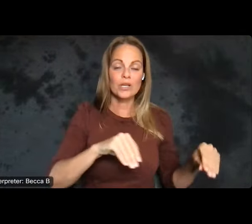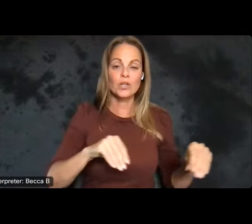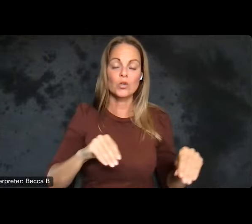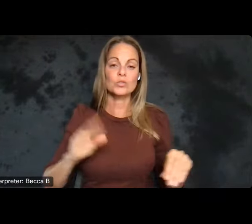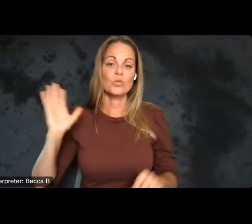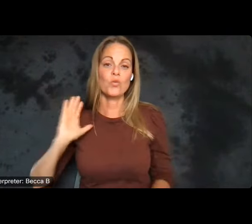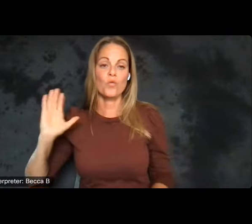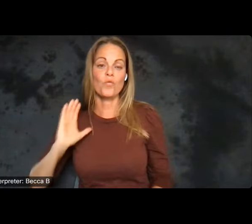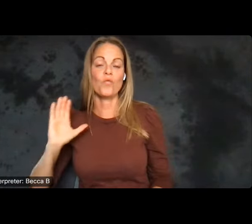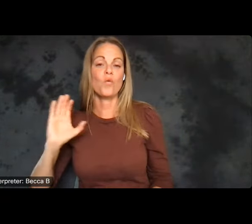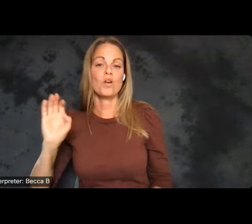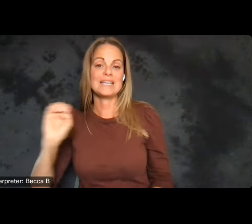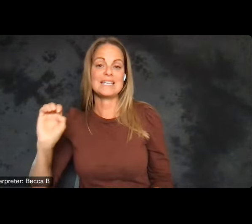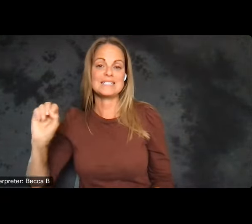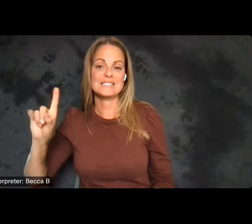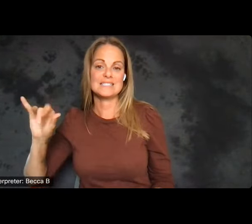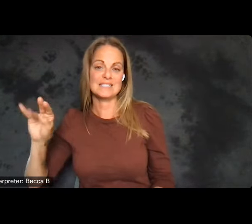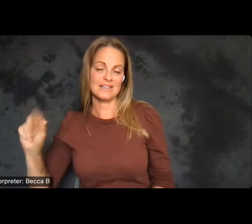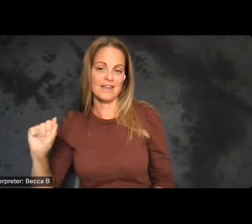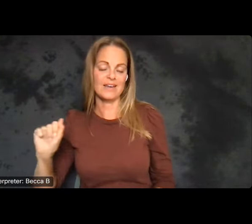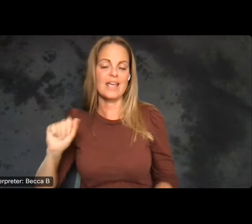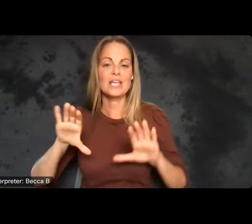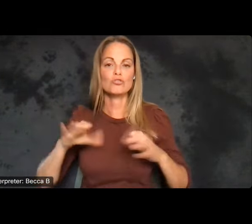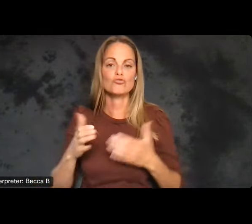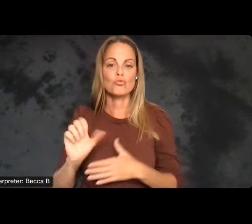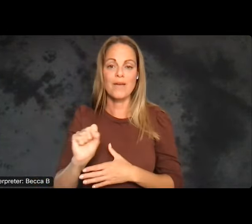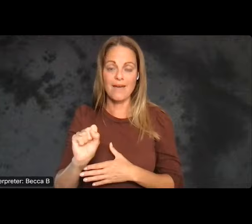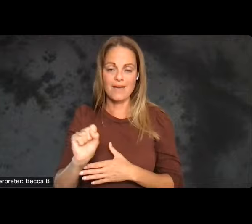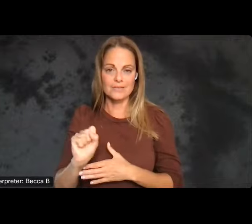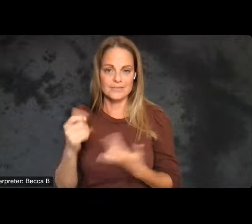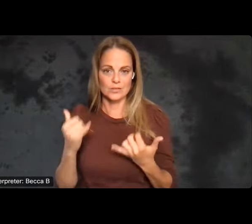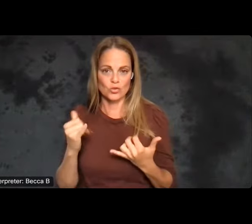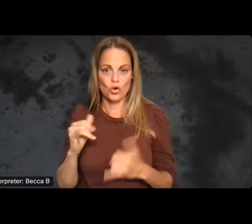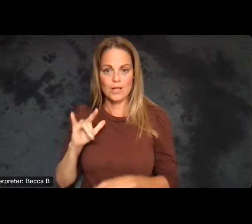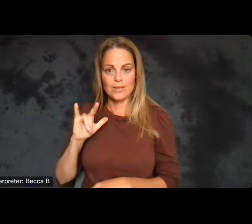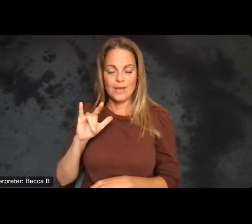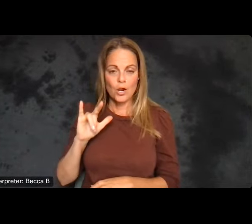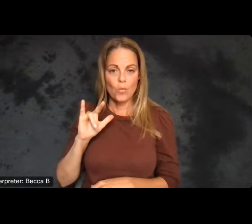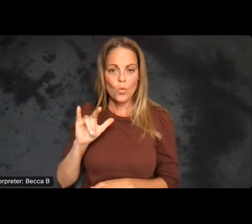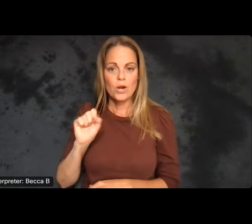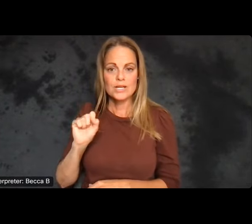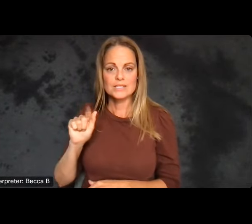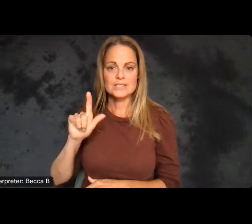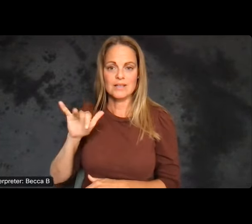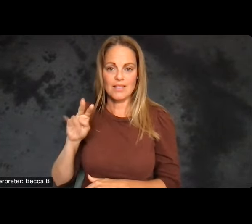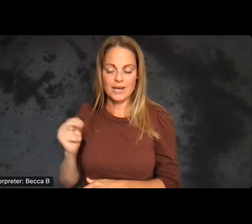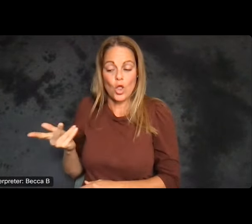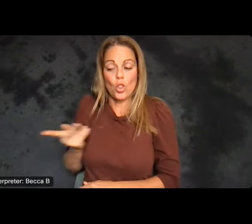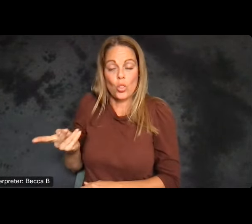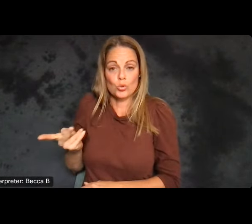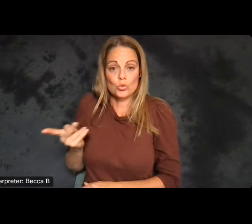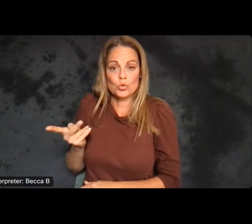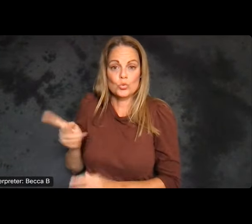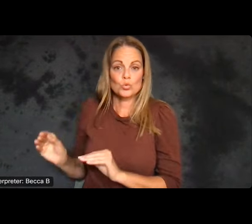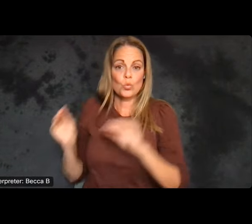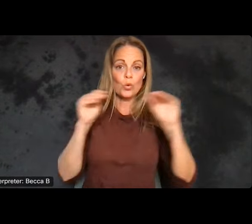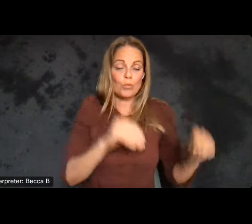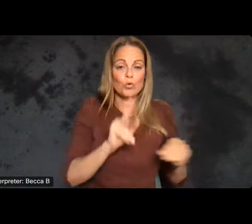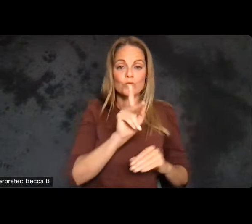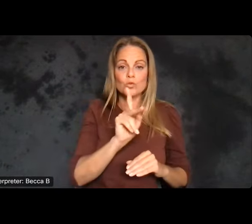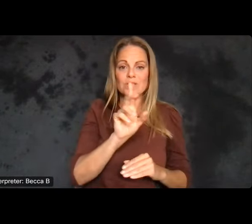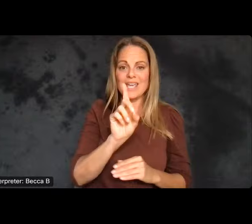Salina and the Troop S facility, which is at the Salina Airport. We're asking to move those to KDOT property in West Salina.